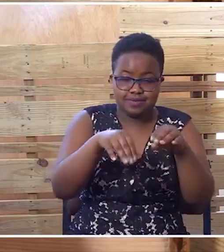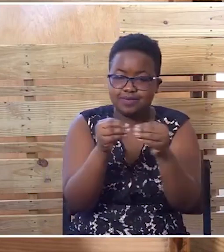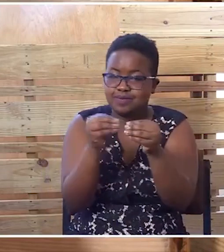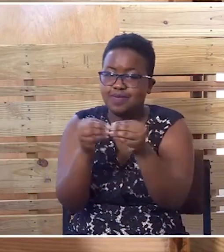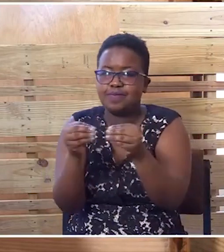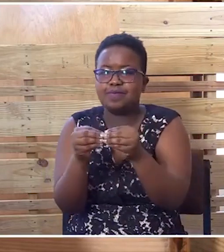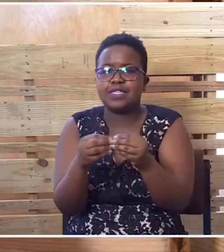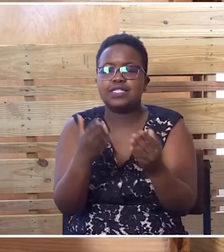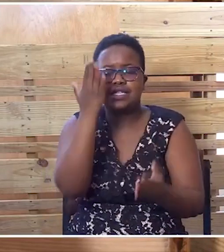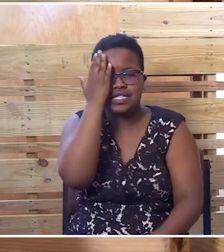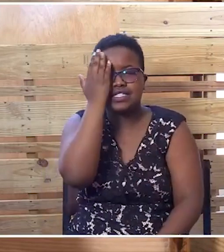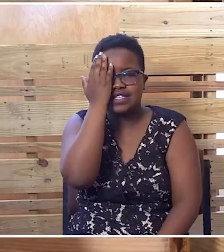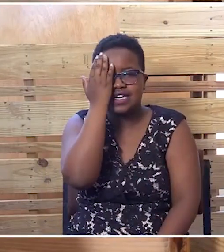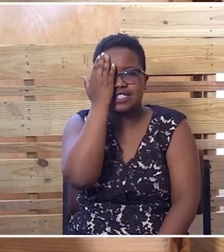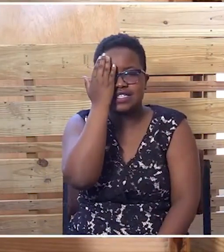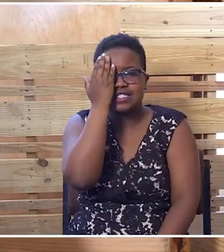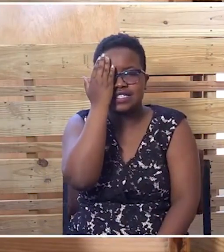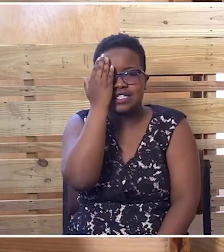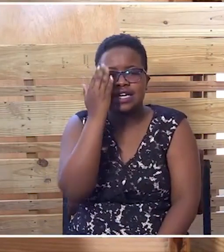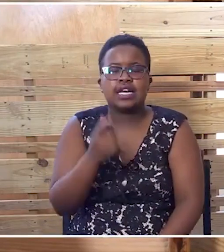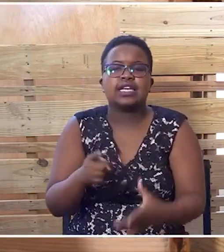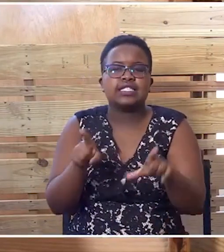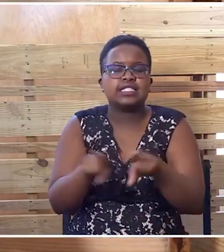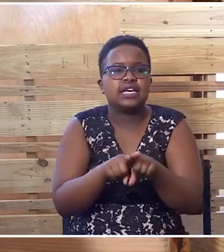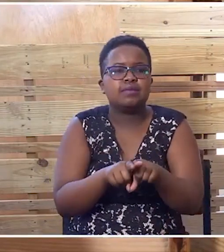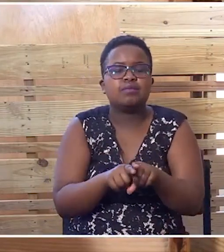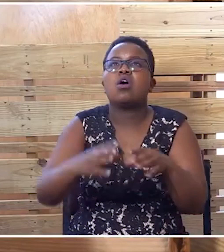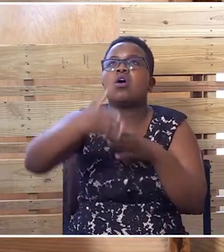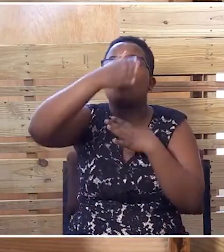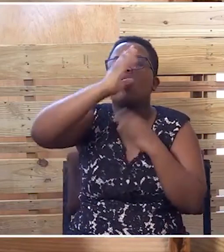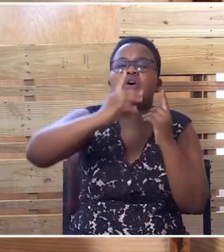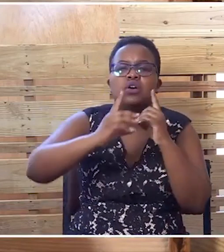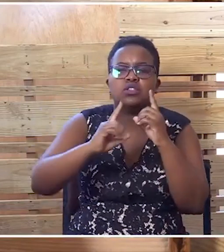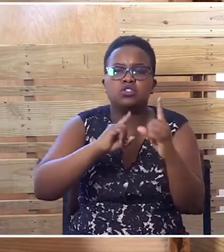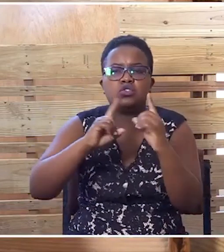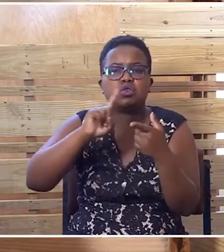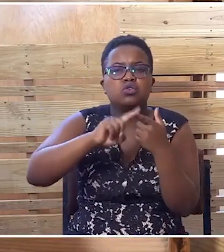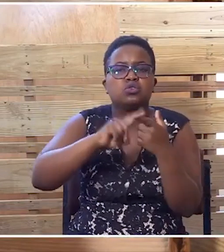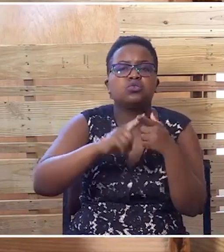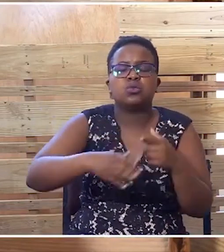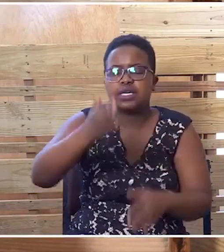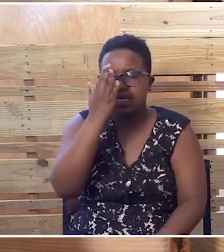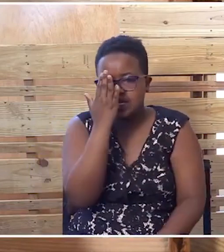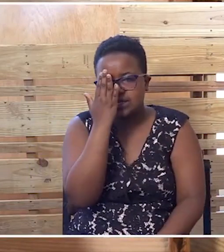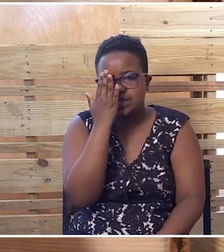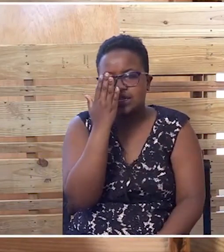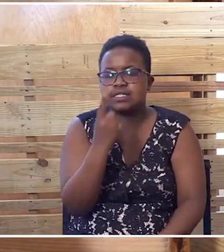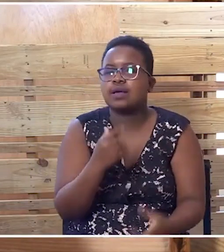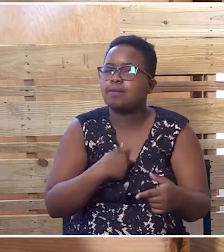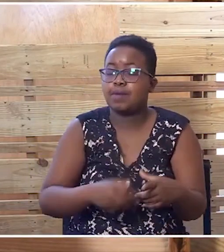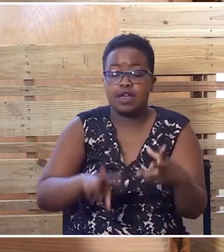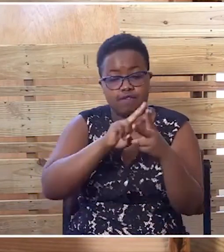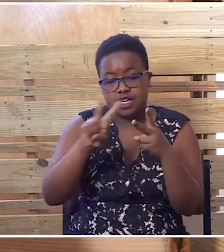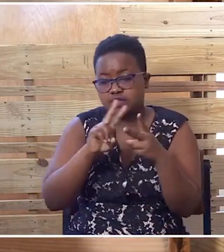Israelites. And God is speaking to the Israelites. And I'll read a few verses. As I